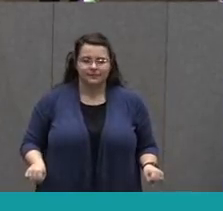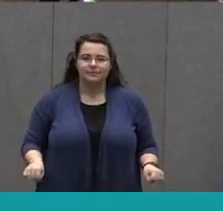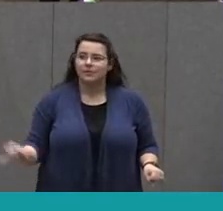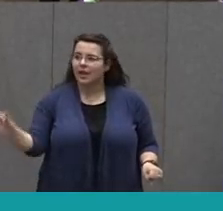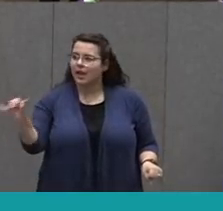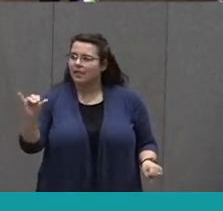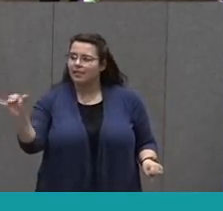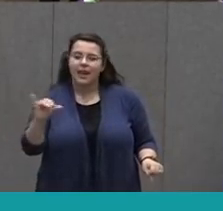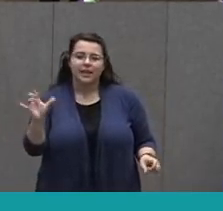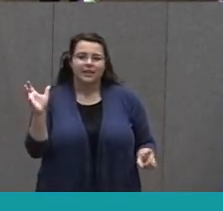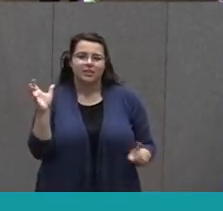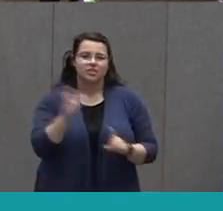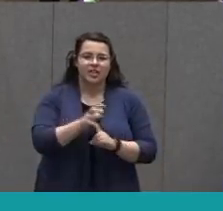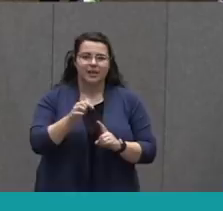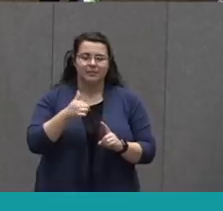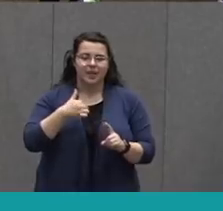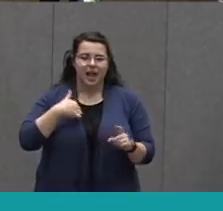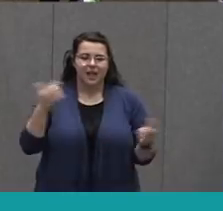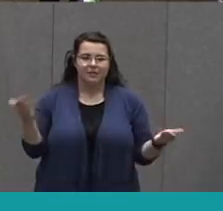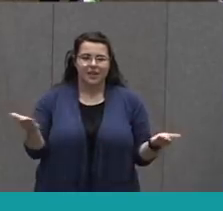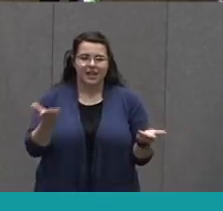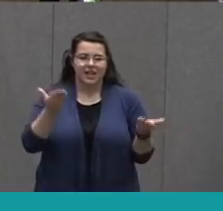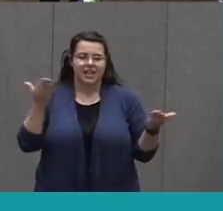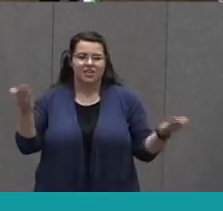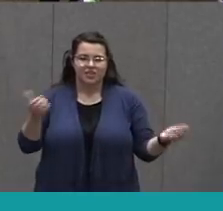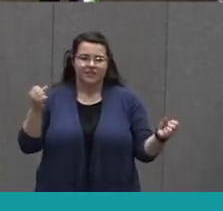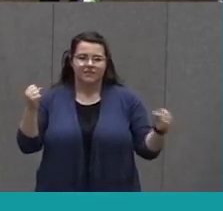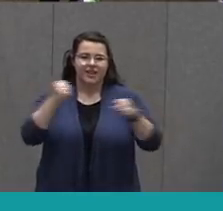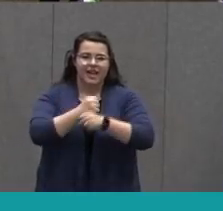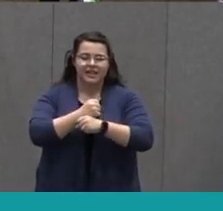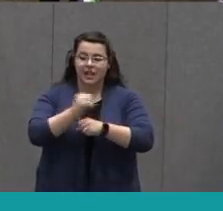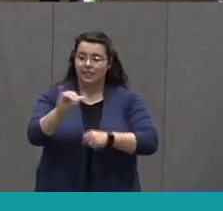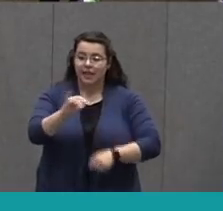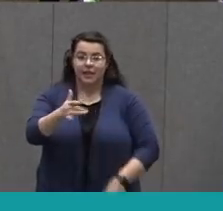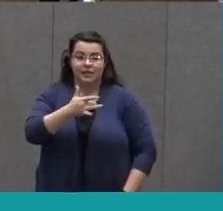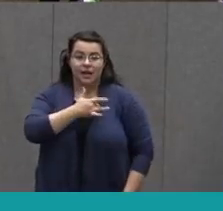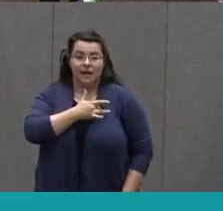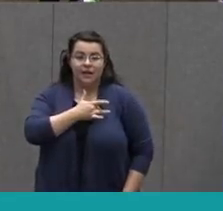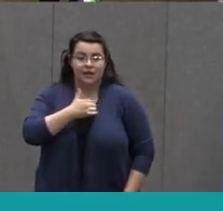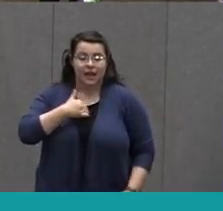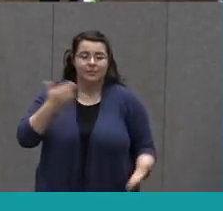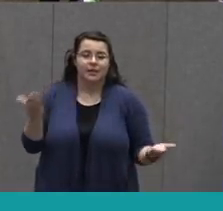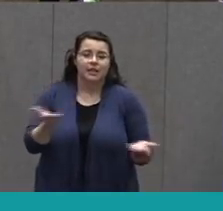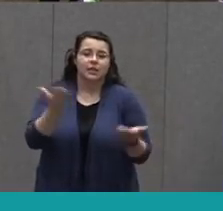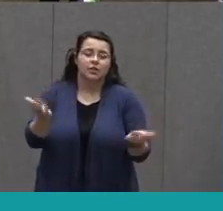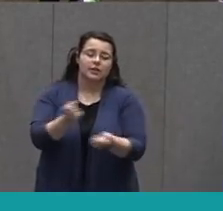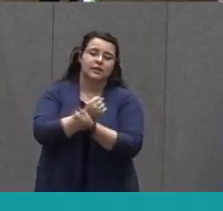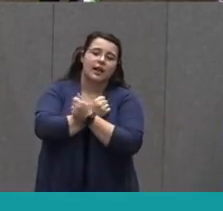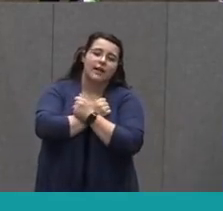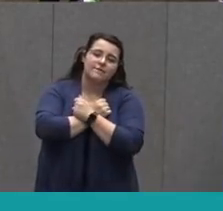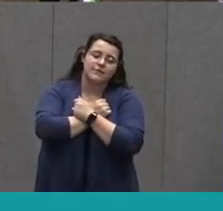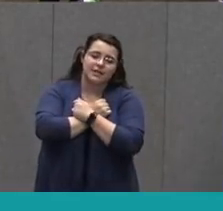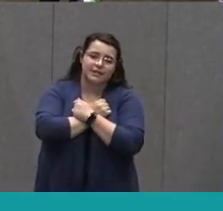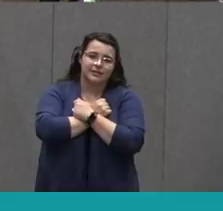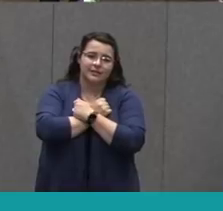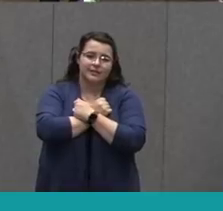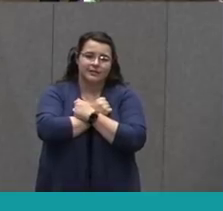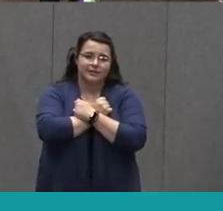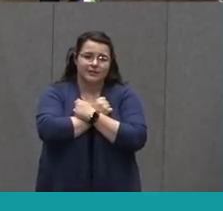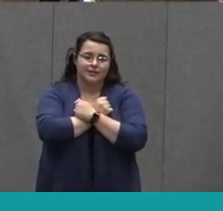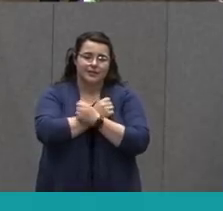Like the champ, I'm here to fight. Like the heart, I am here to love.